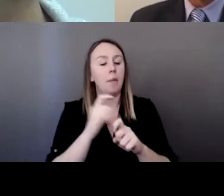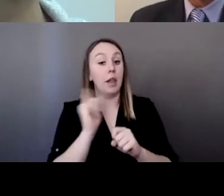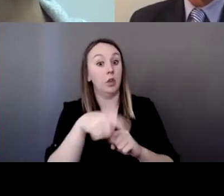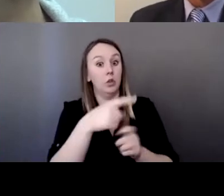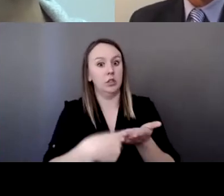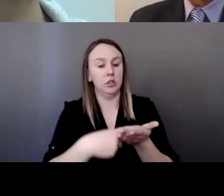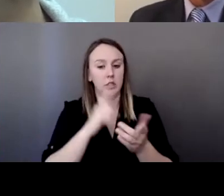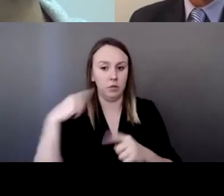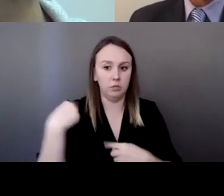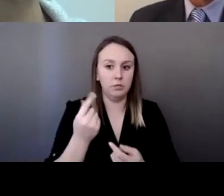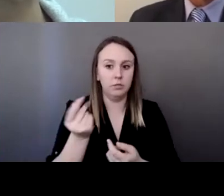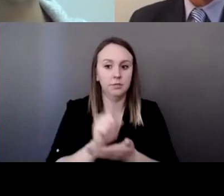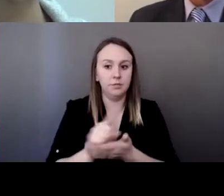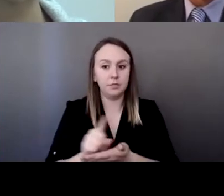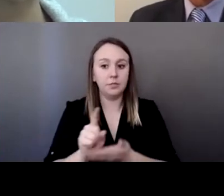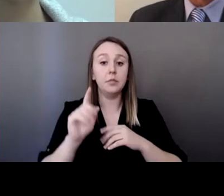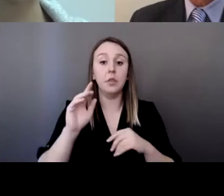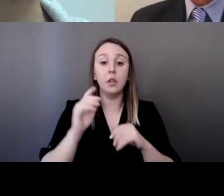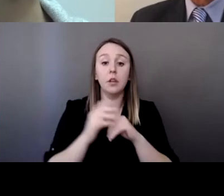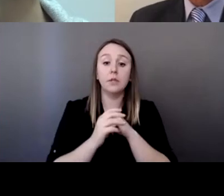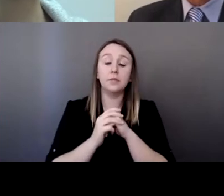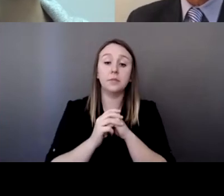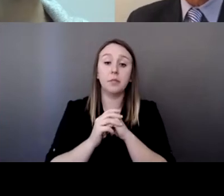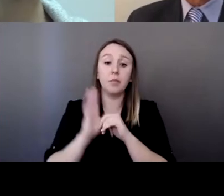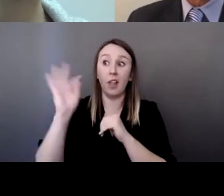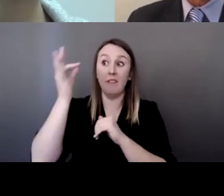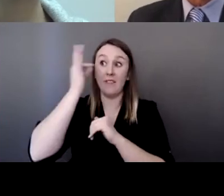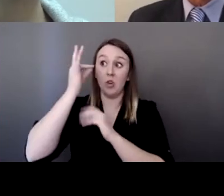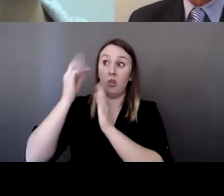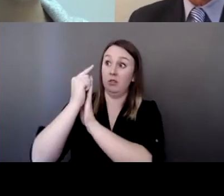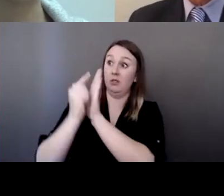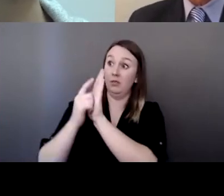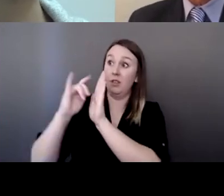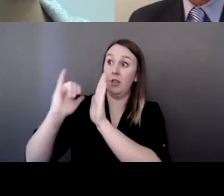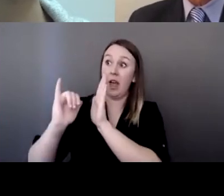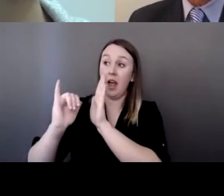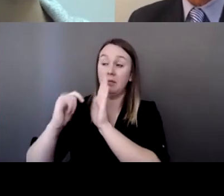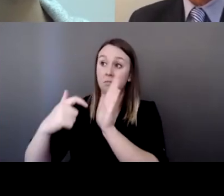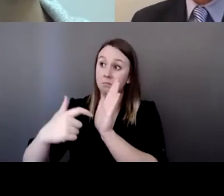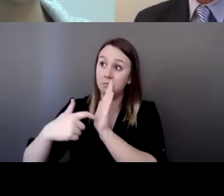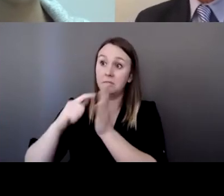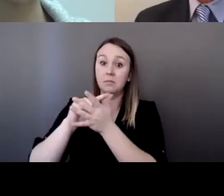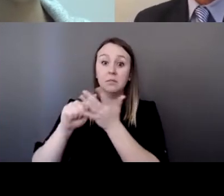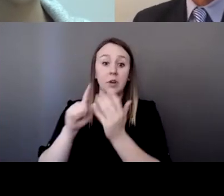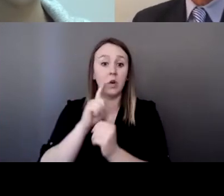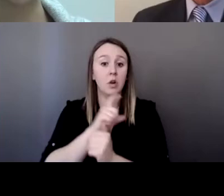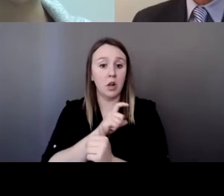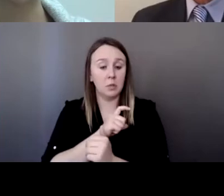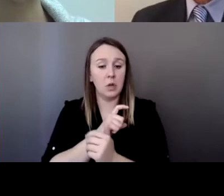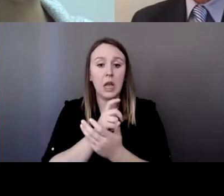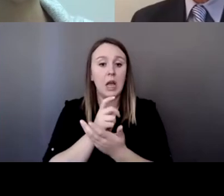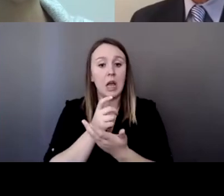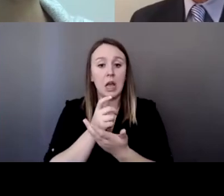There are federal statutes out there right now that really dictate a number of things for law enforcement, certainly as it relates to